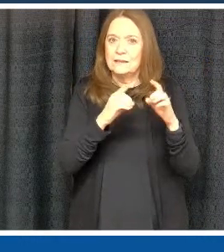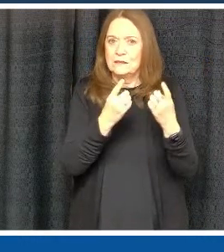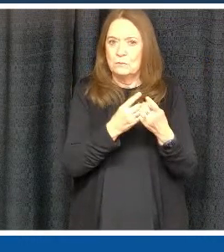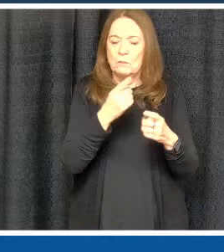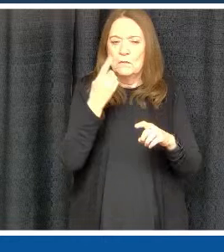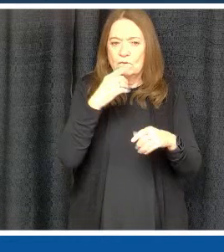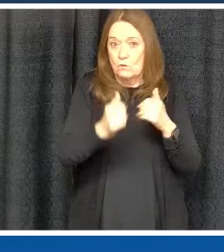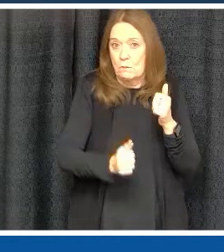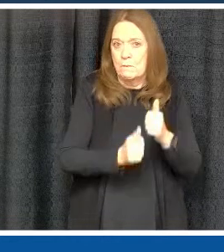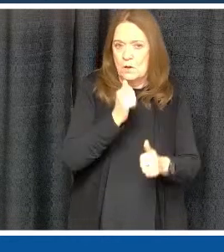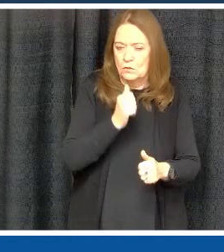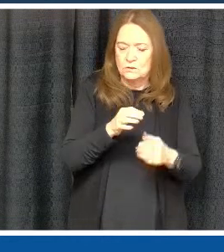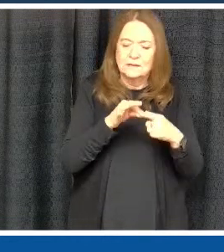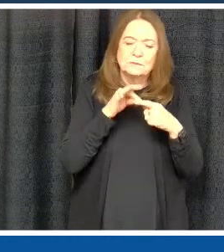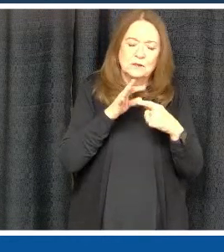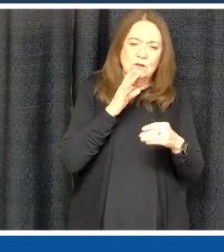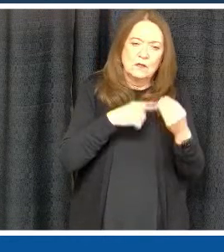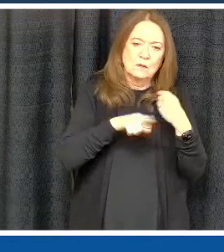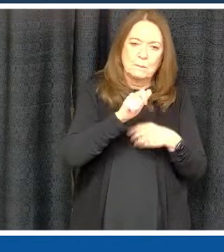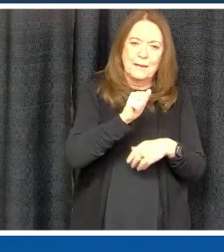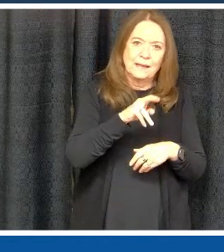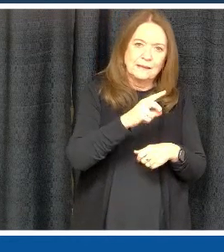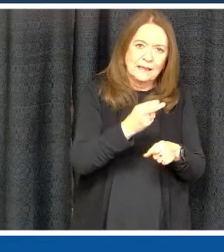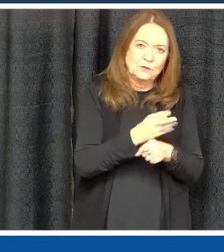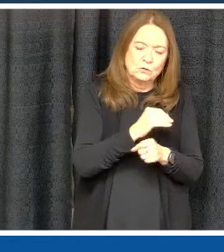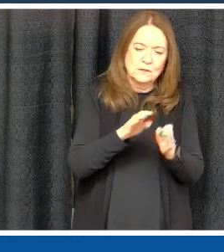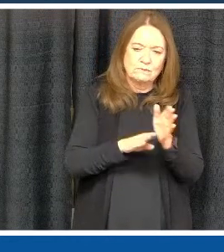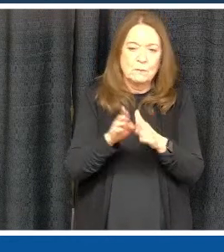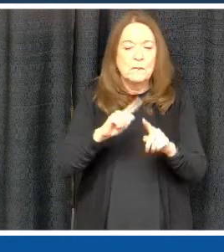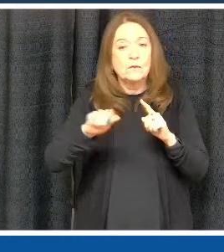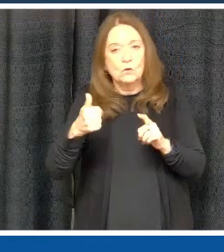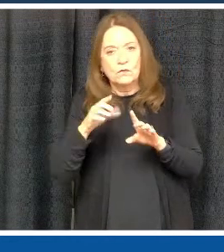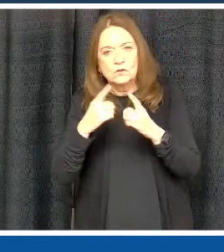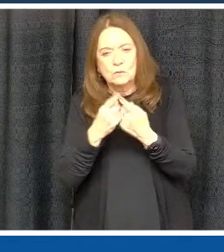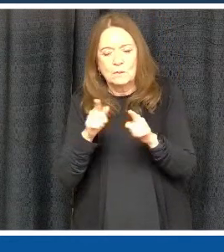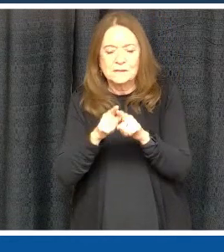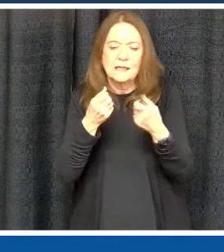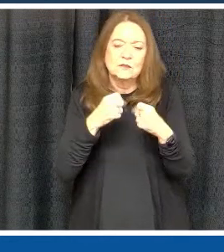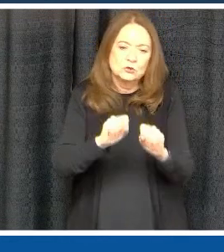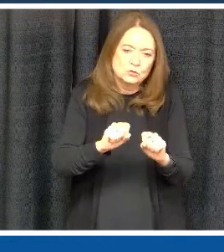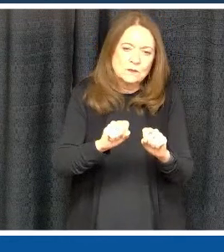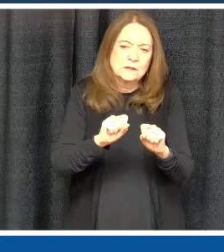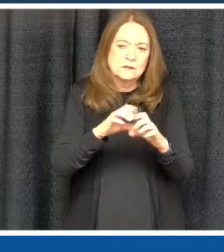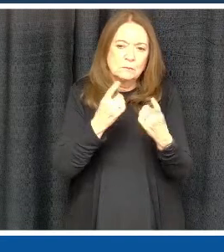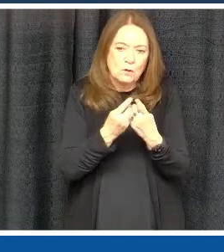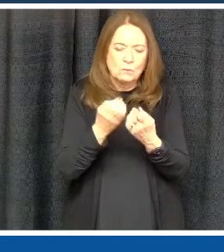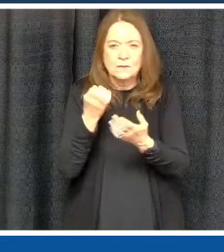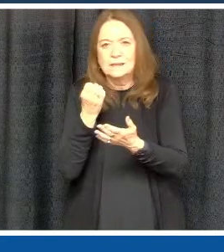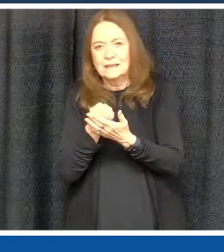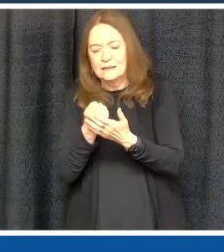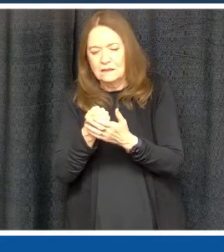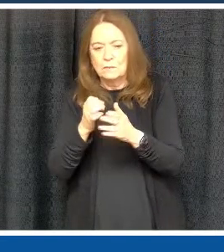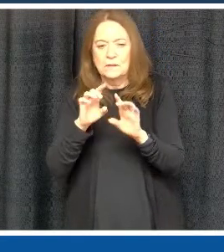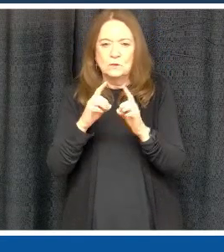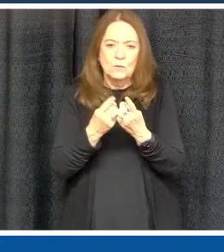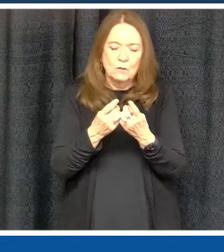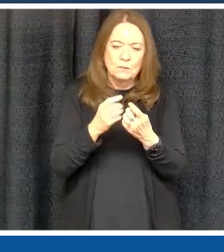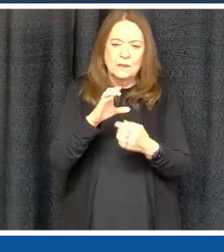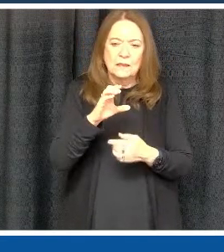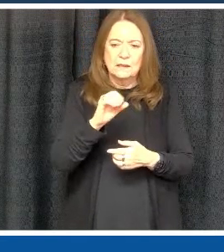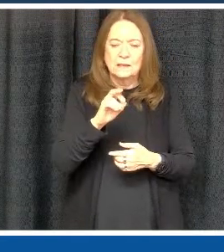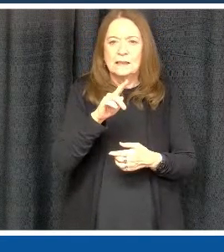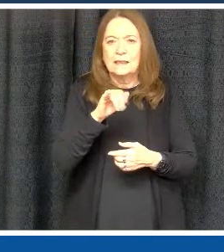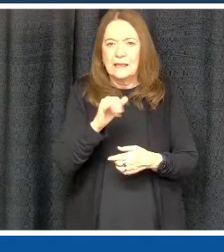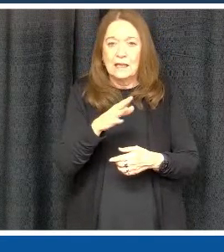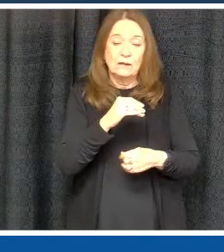these, especially when it comes to land use and development. But there are other departments like Street Department, Economic Development at the county, or even Fort Campbell